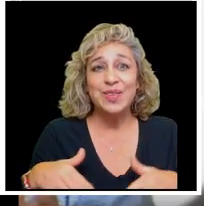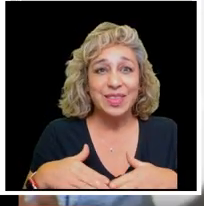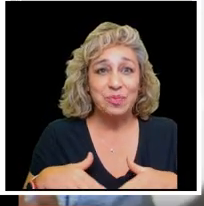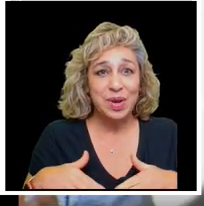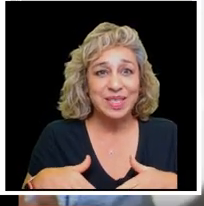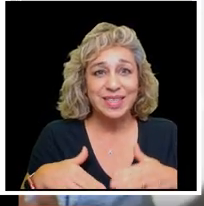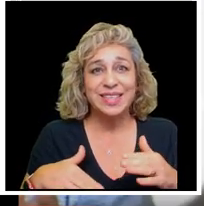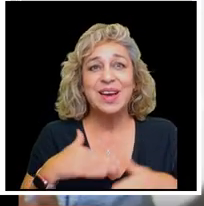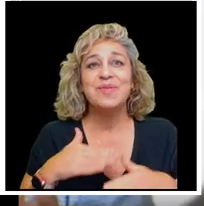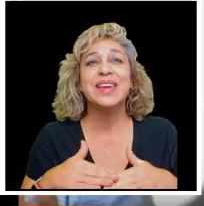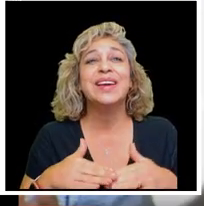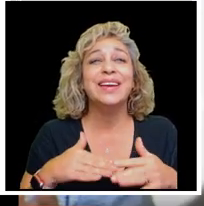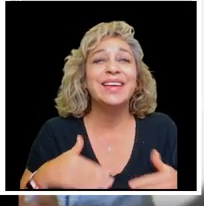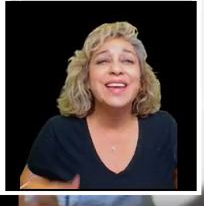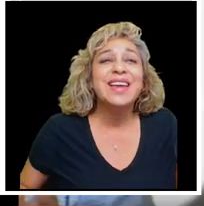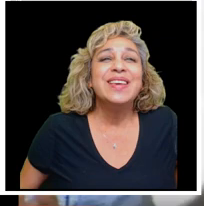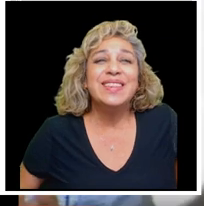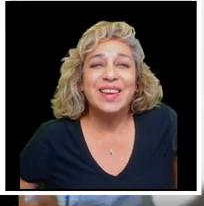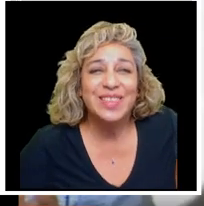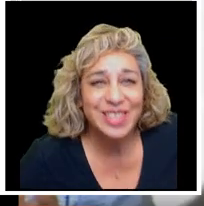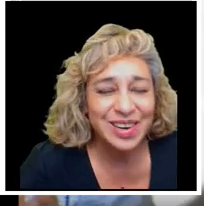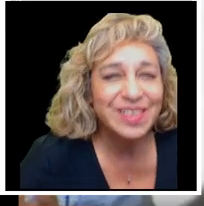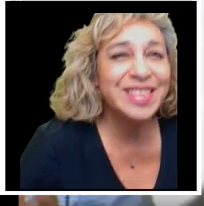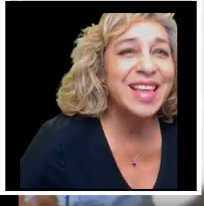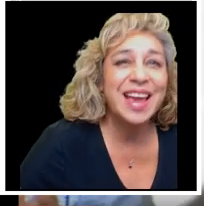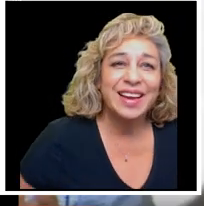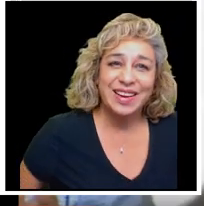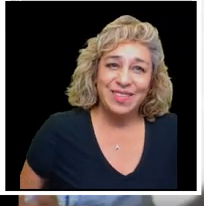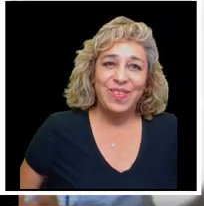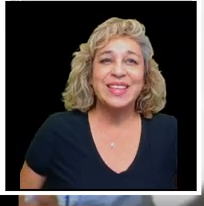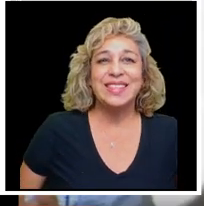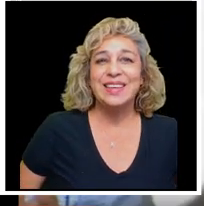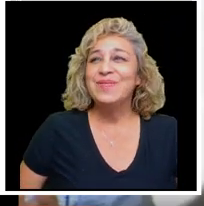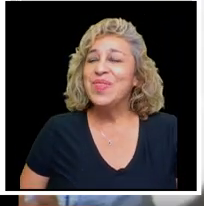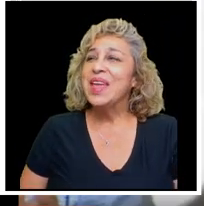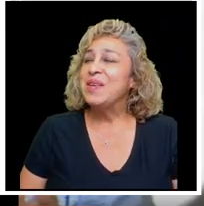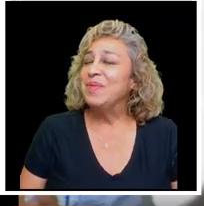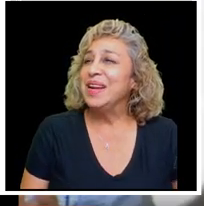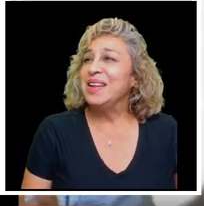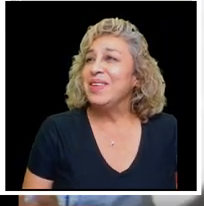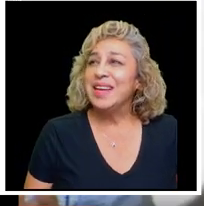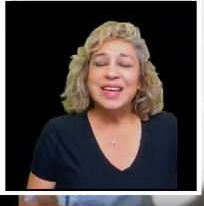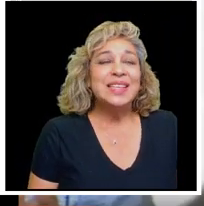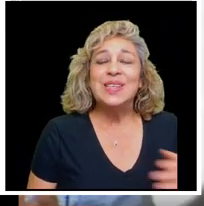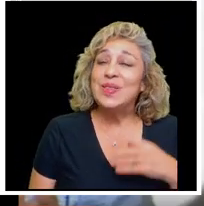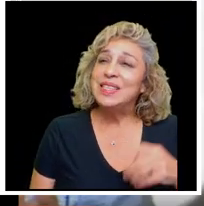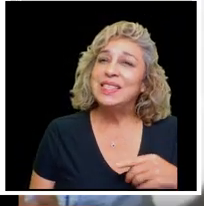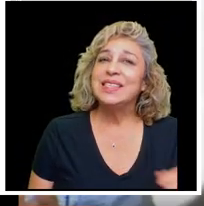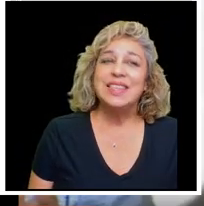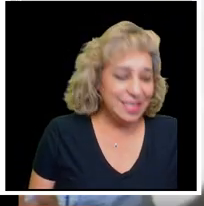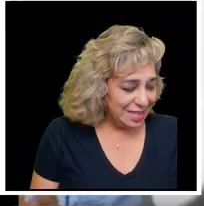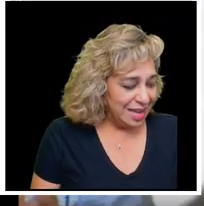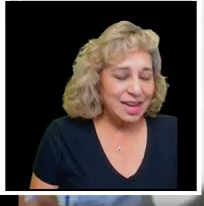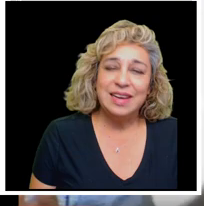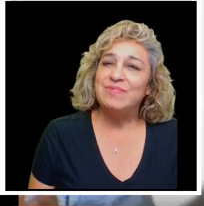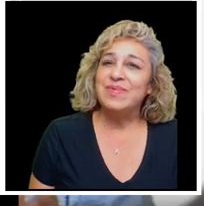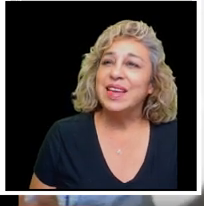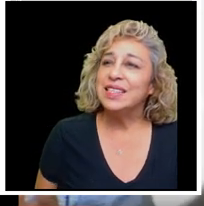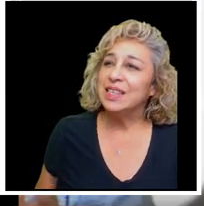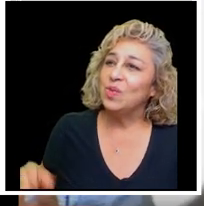they know that the president's coming they're sure in heck gonna fix it but anyway so this this